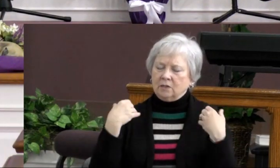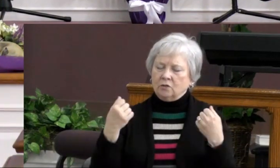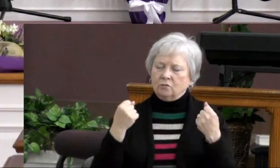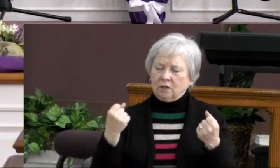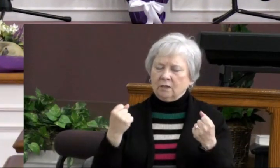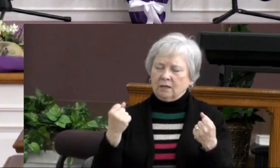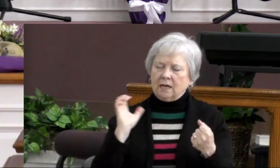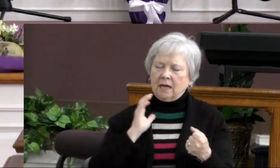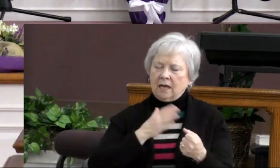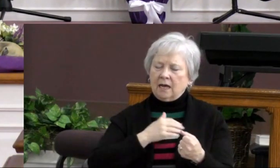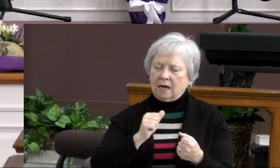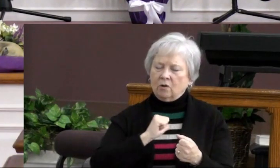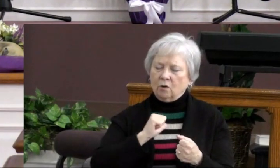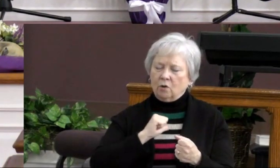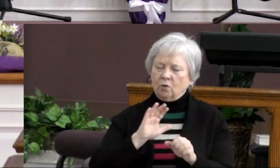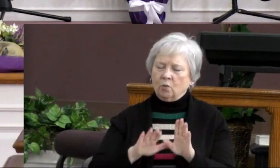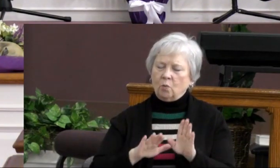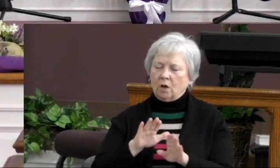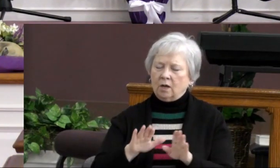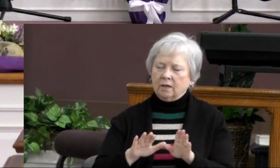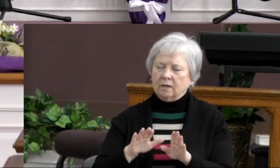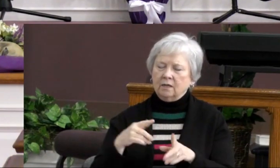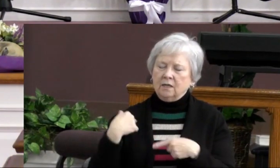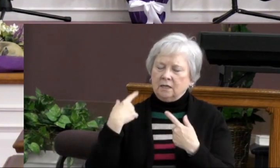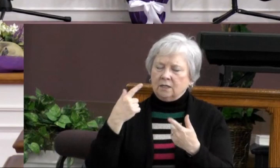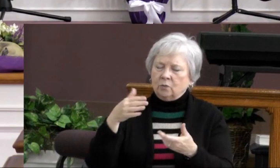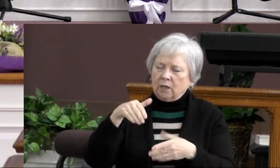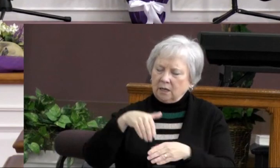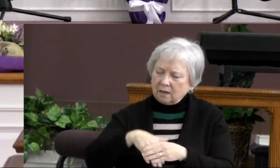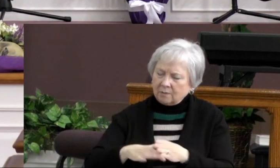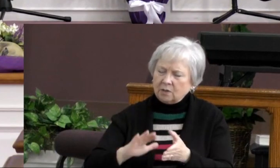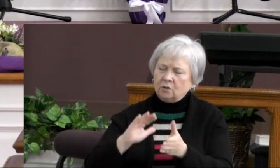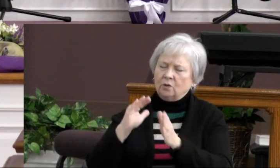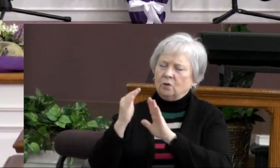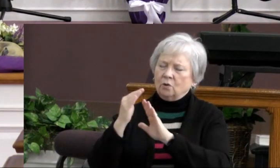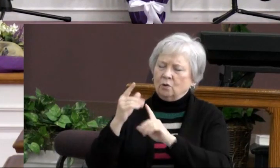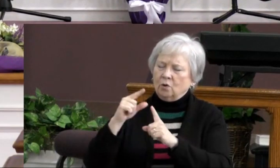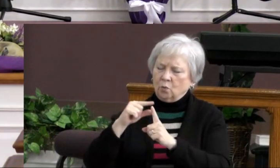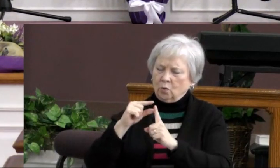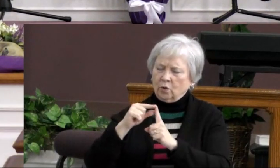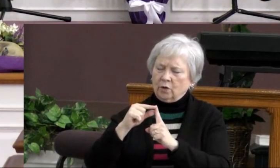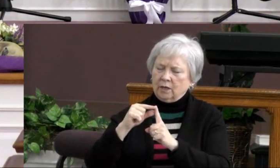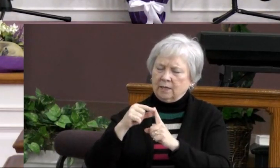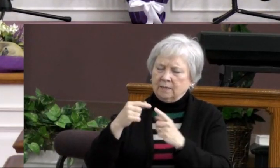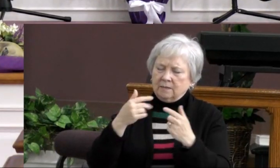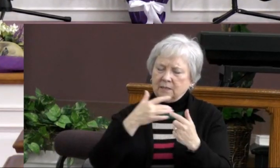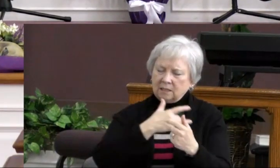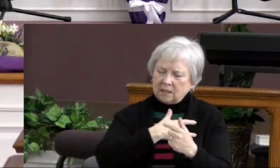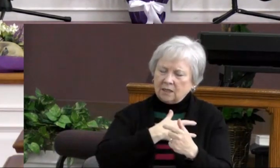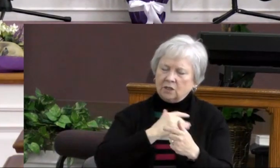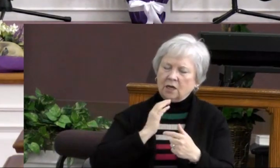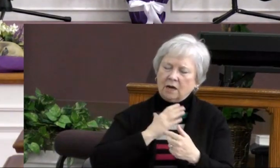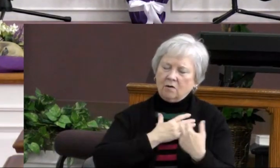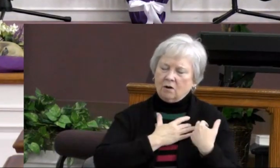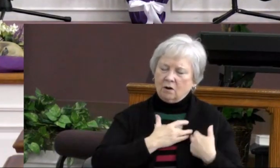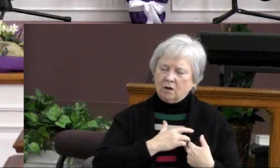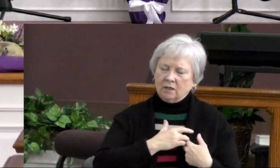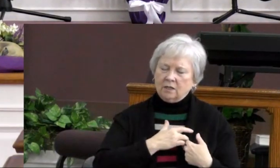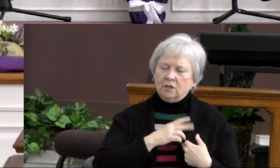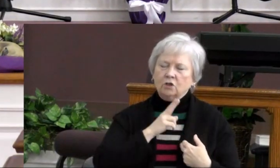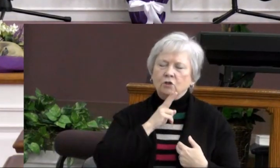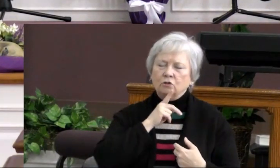walk. But also, Lord, as we enter into your word this morning, may your word pierce our hearts. And may we